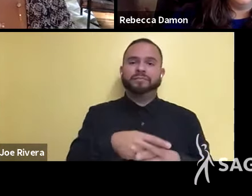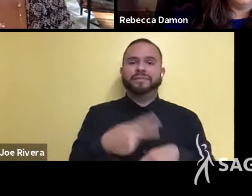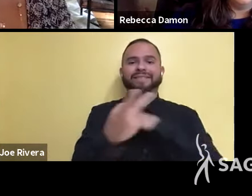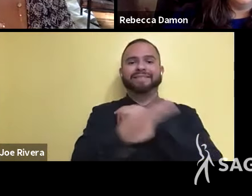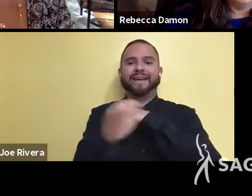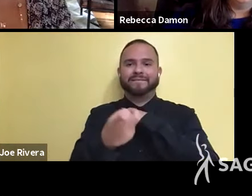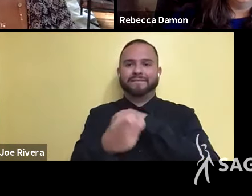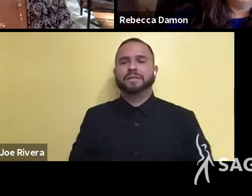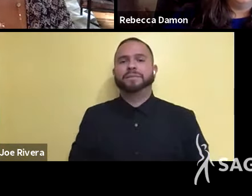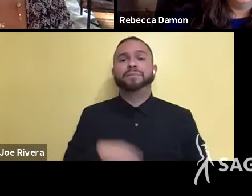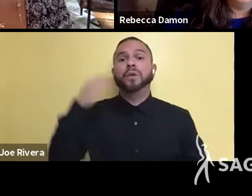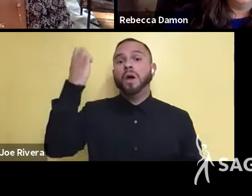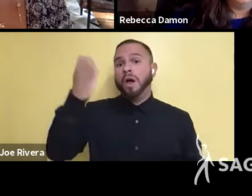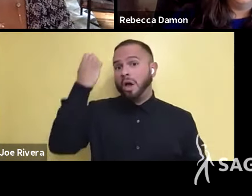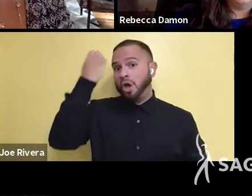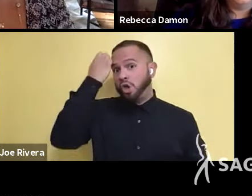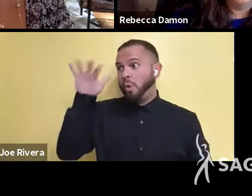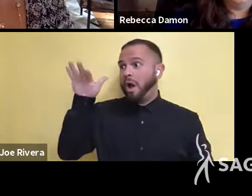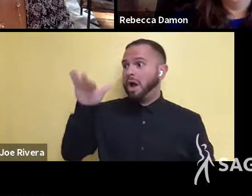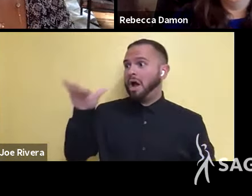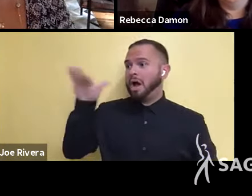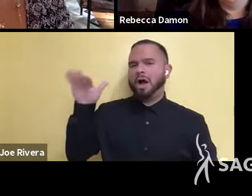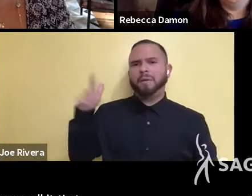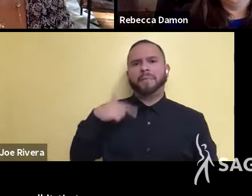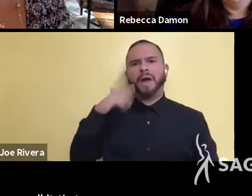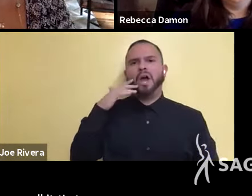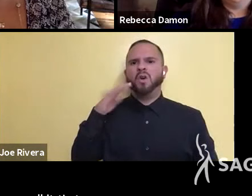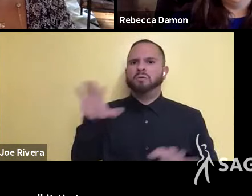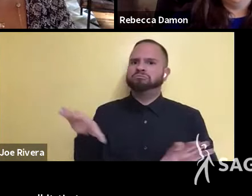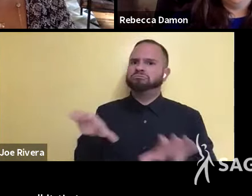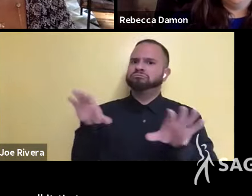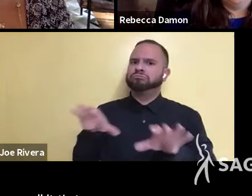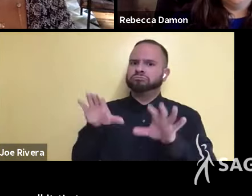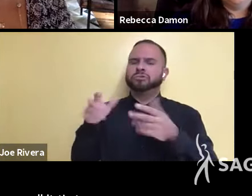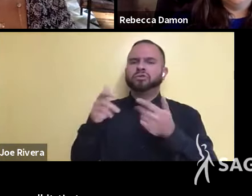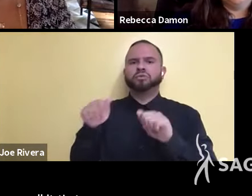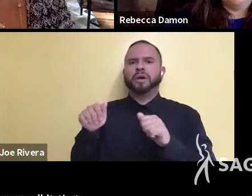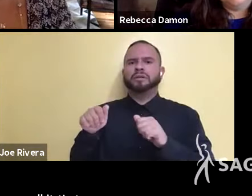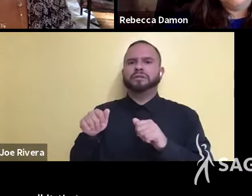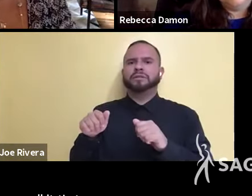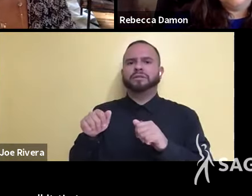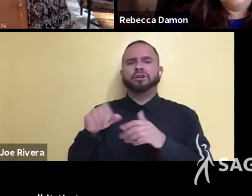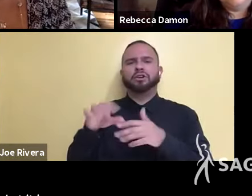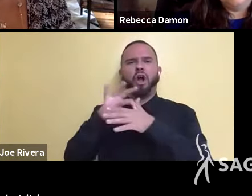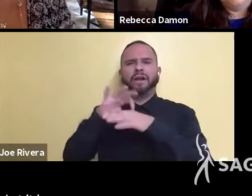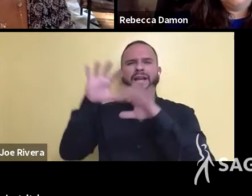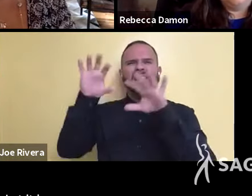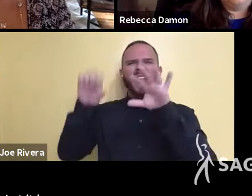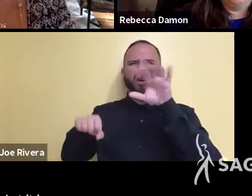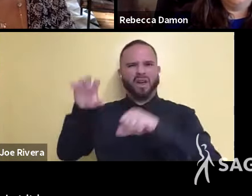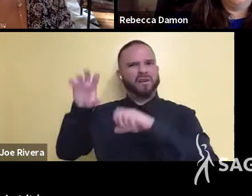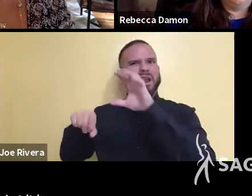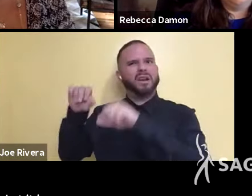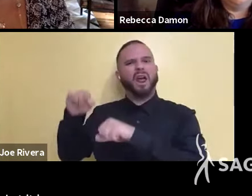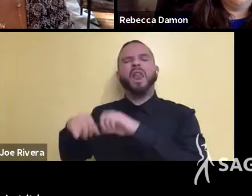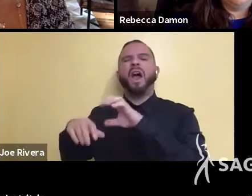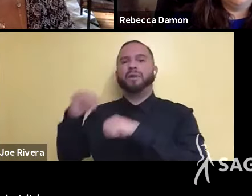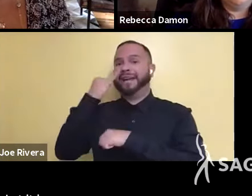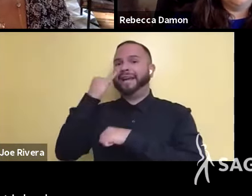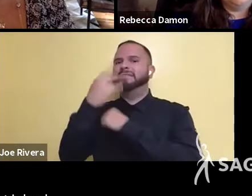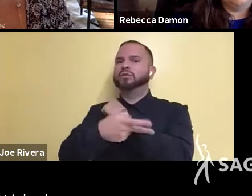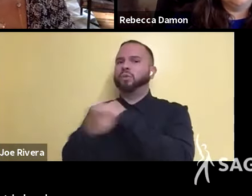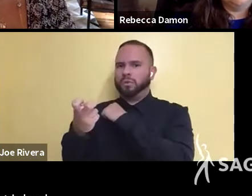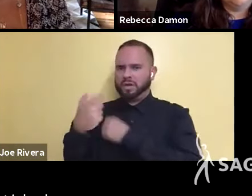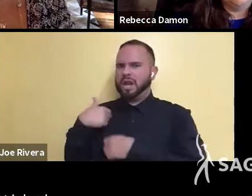much has been done to ensure platforms have greater responsibility to keep content down. That's something that's been in Europe. It's, you know, we